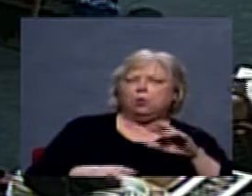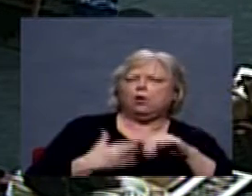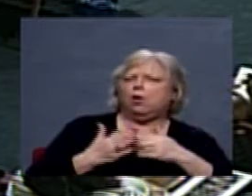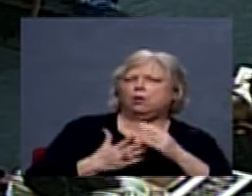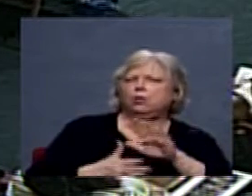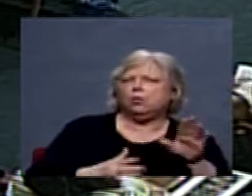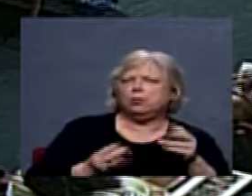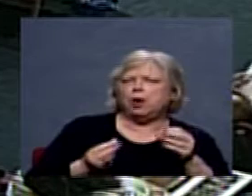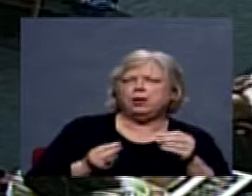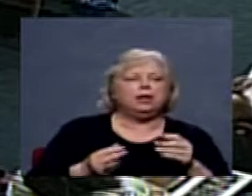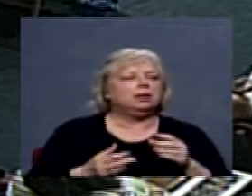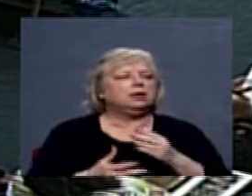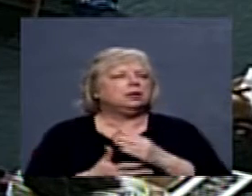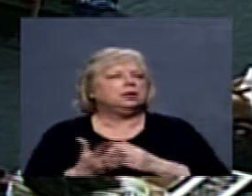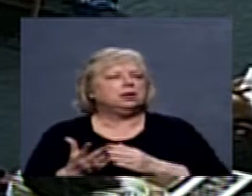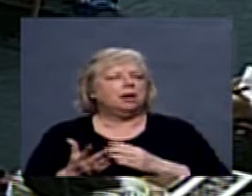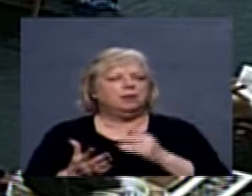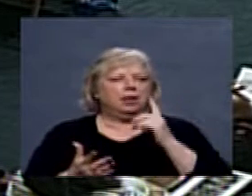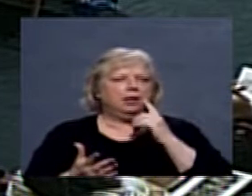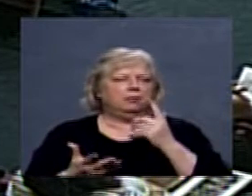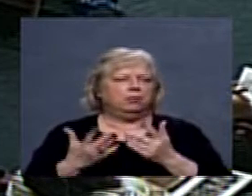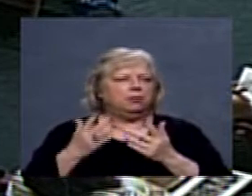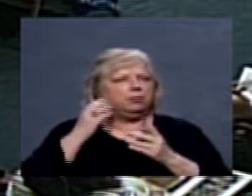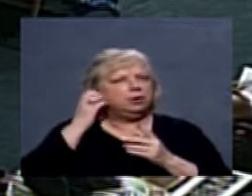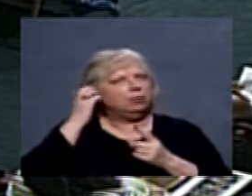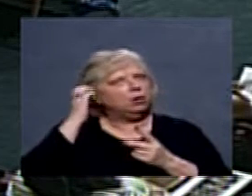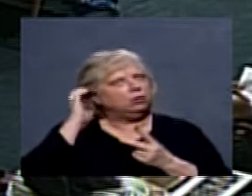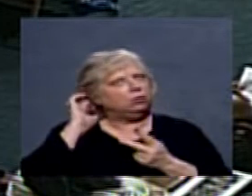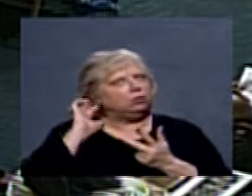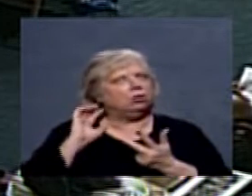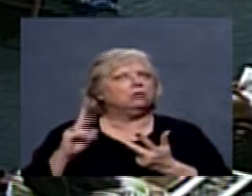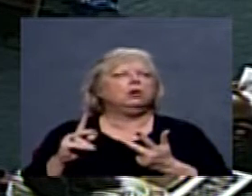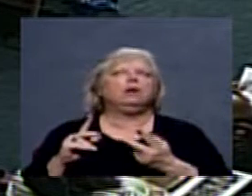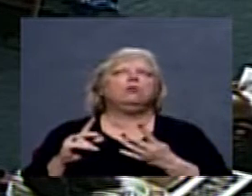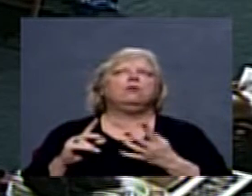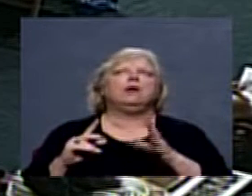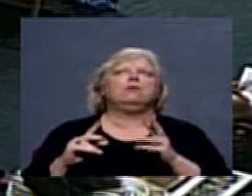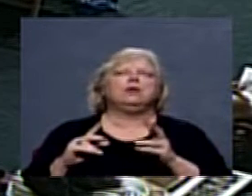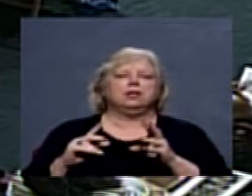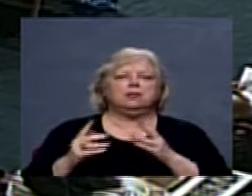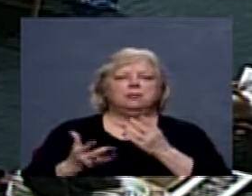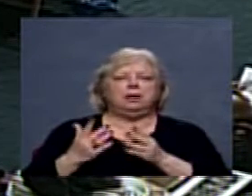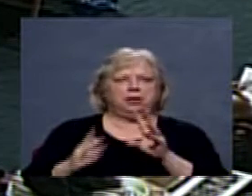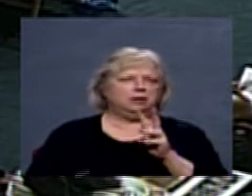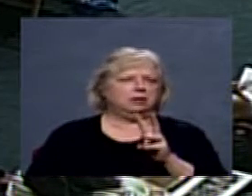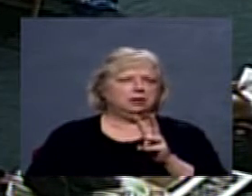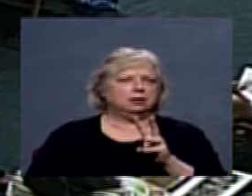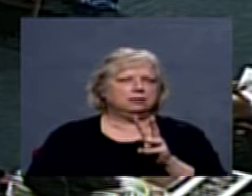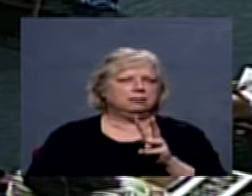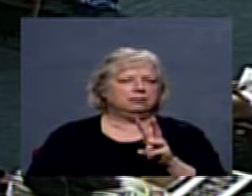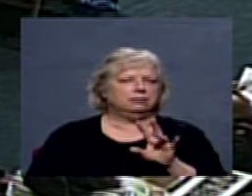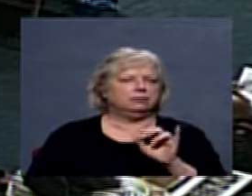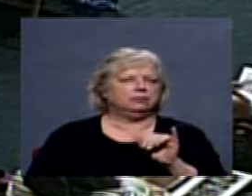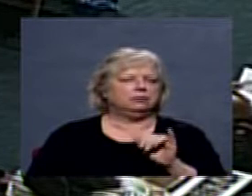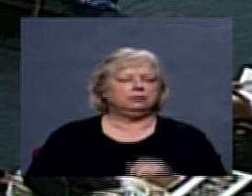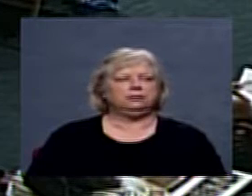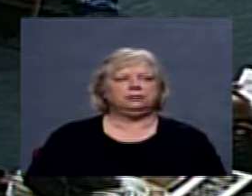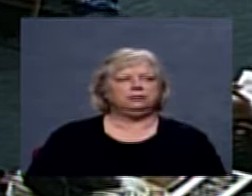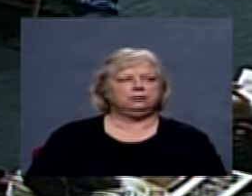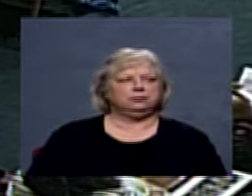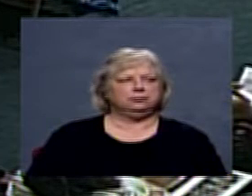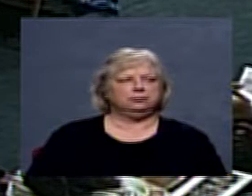There's probably 1, 2, 3, 4, 5, 6, maybe 6. Okay.